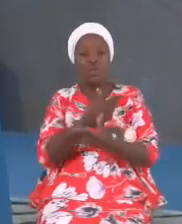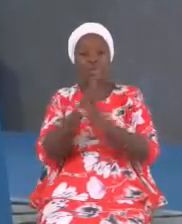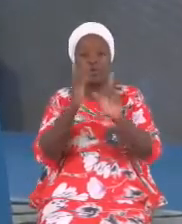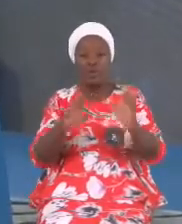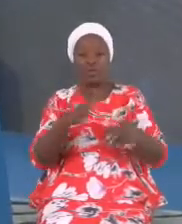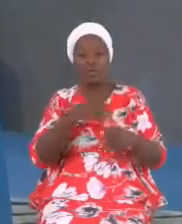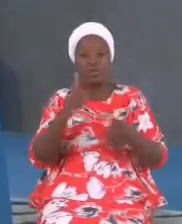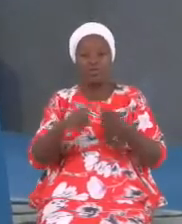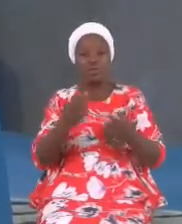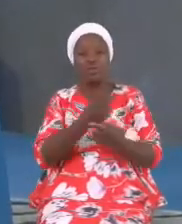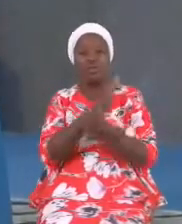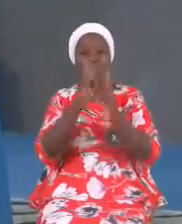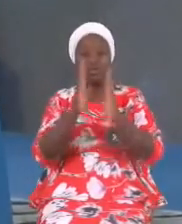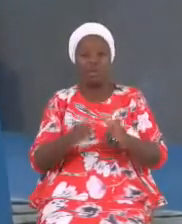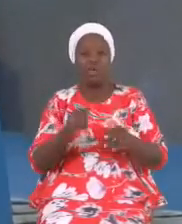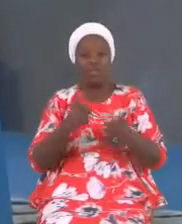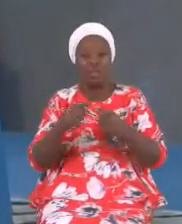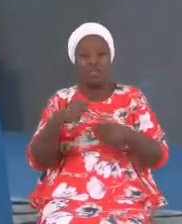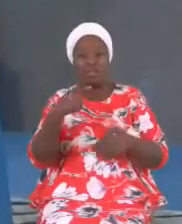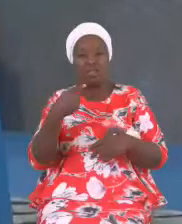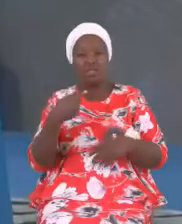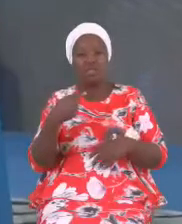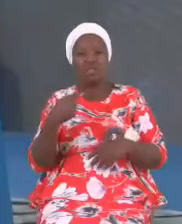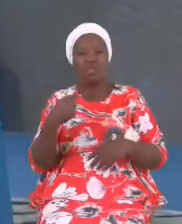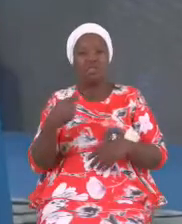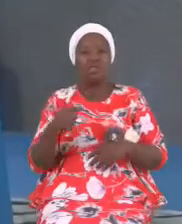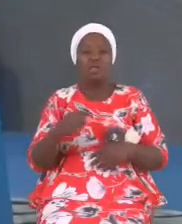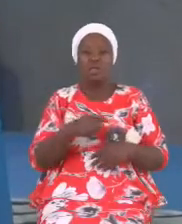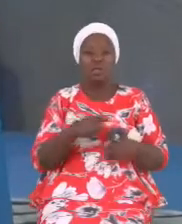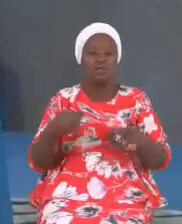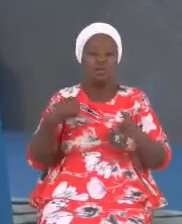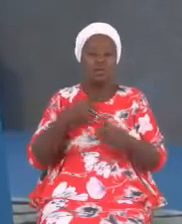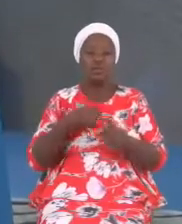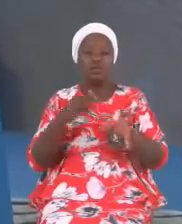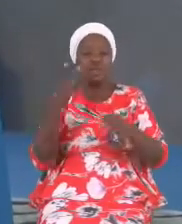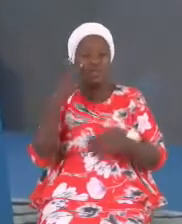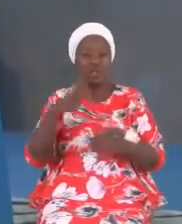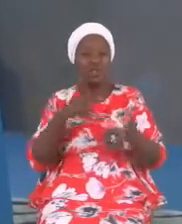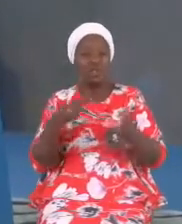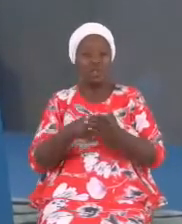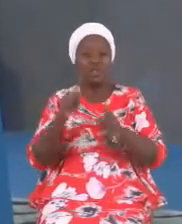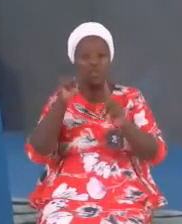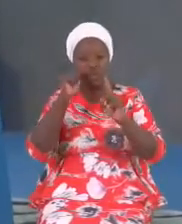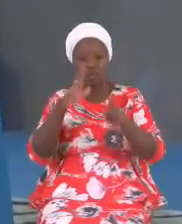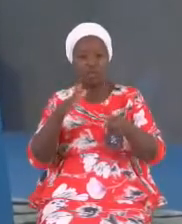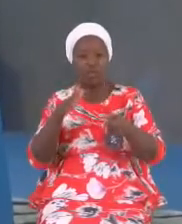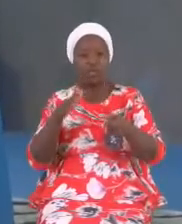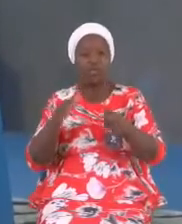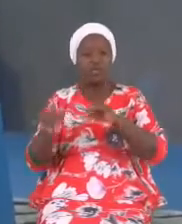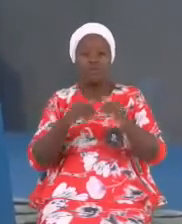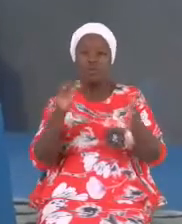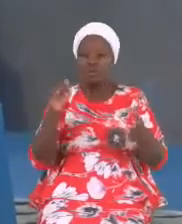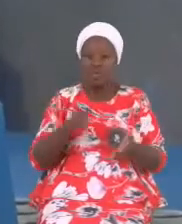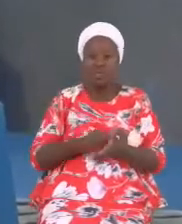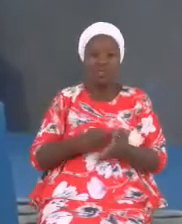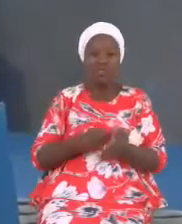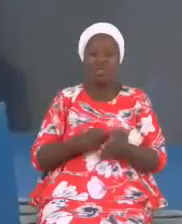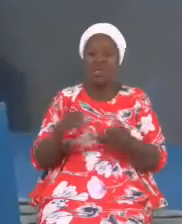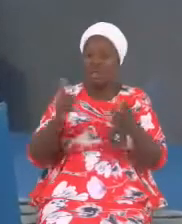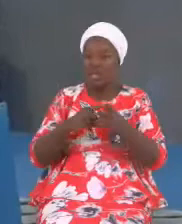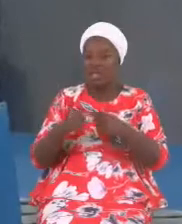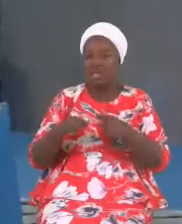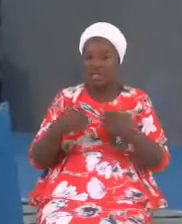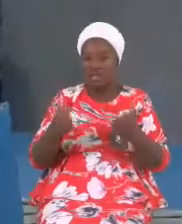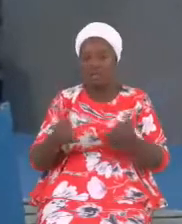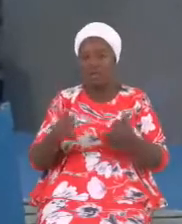he said, "We caught this woman red-handed. Now, Moses said in the